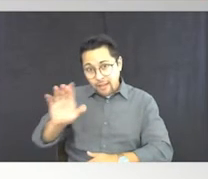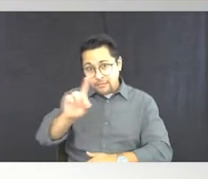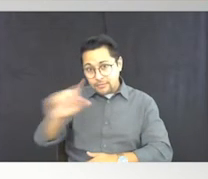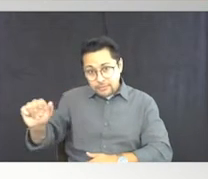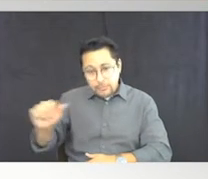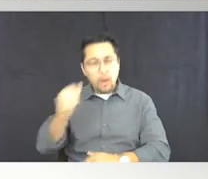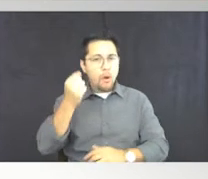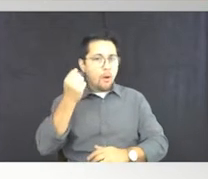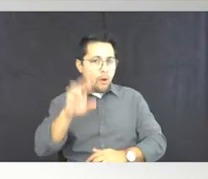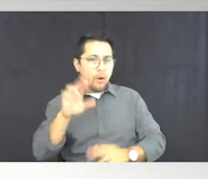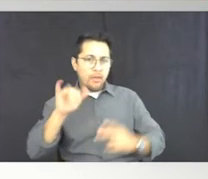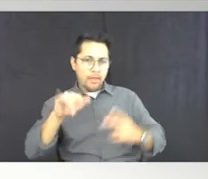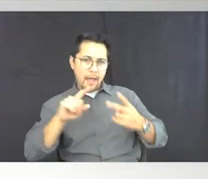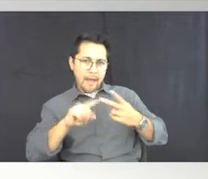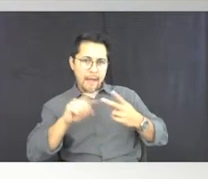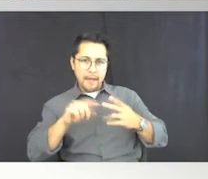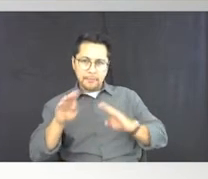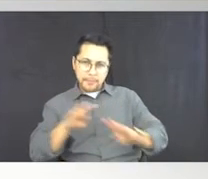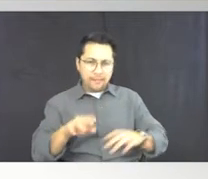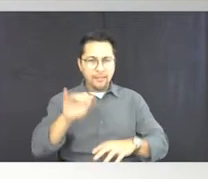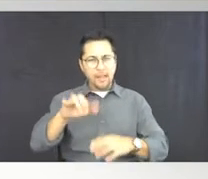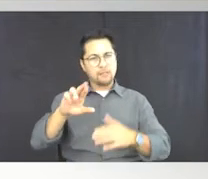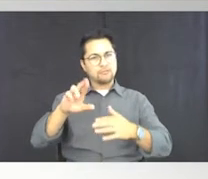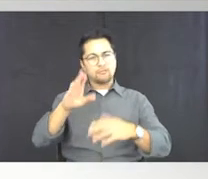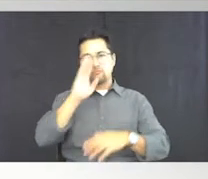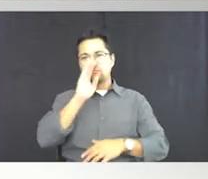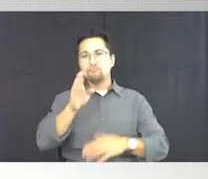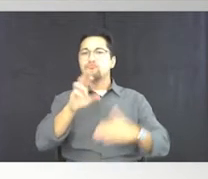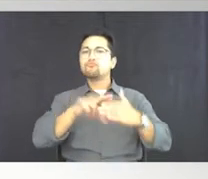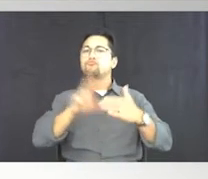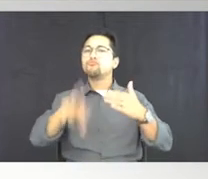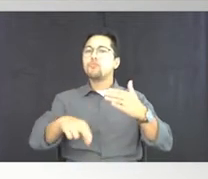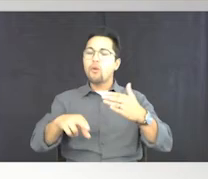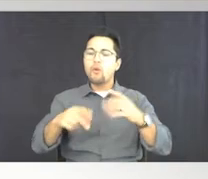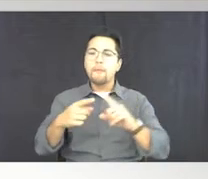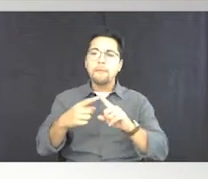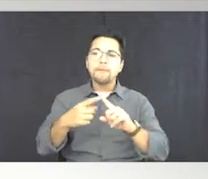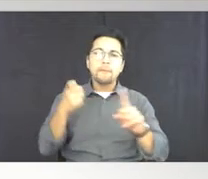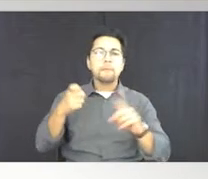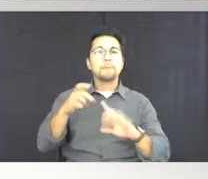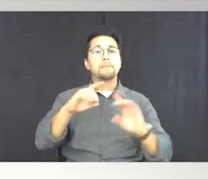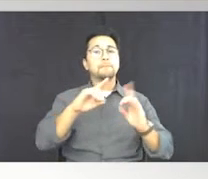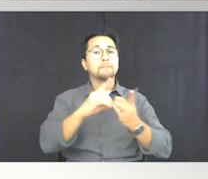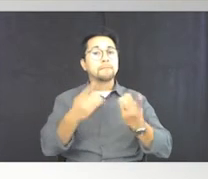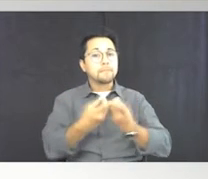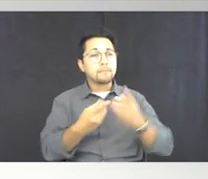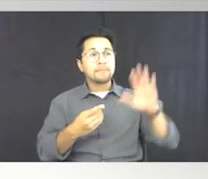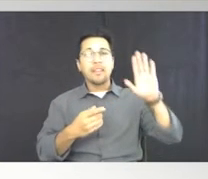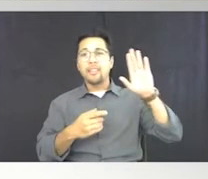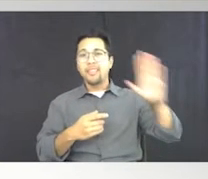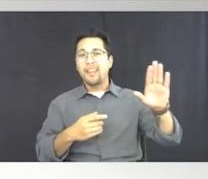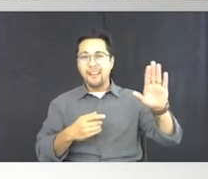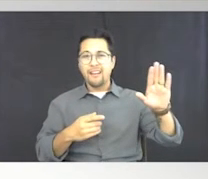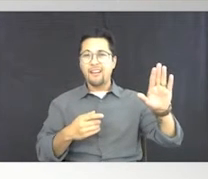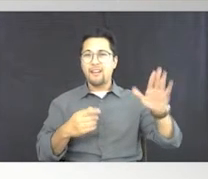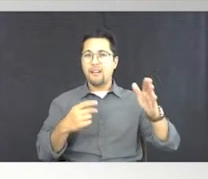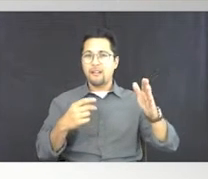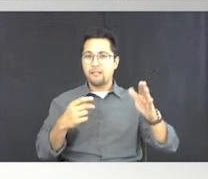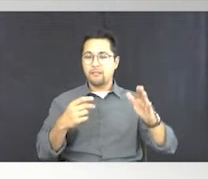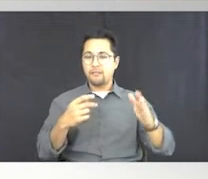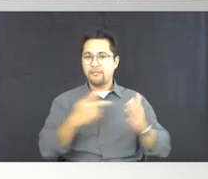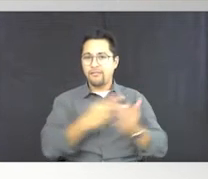or was the conduct in question a direct result of the district's failure to implement the